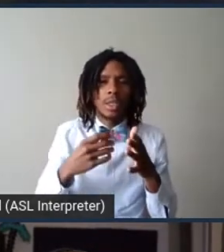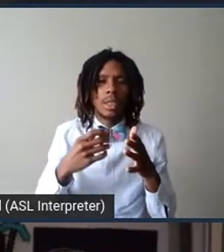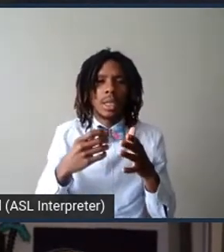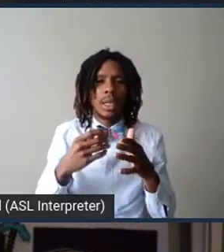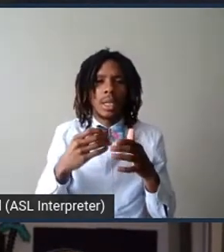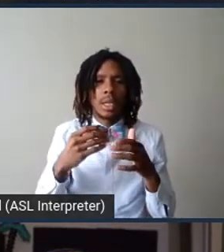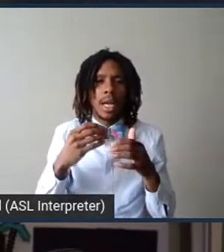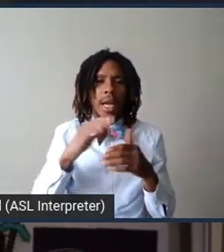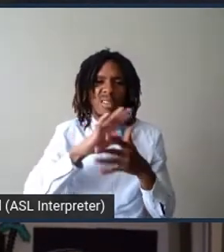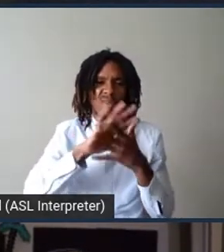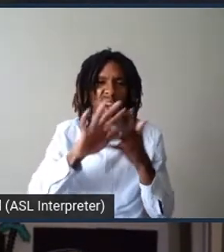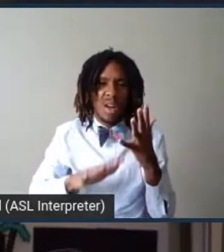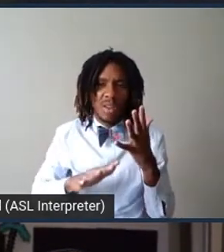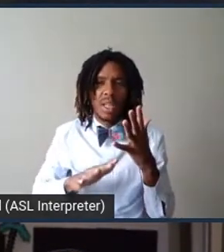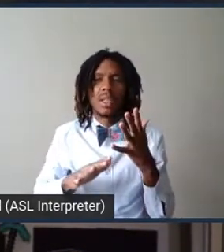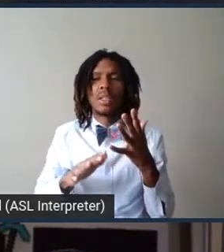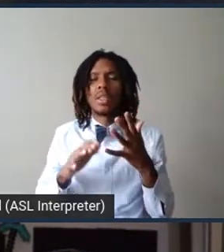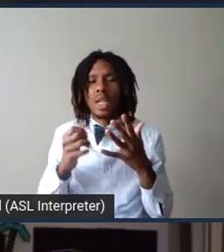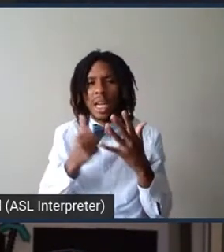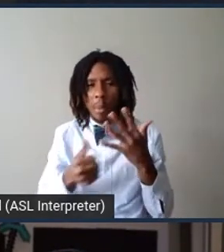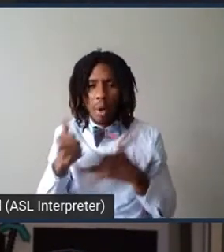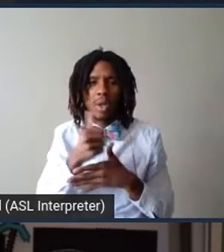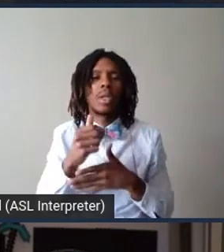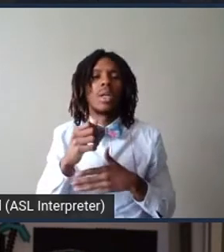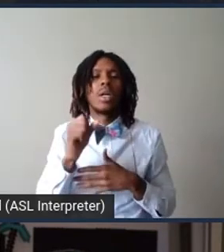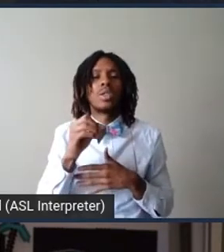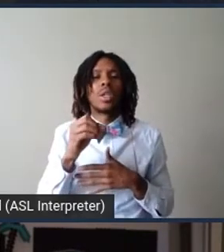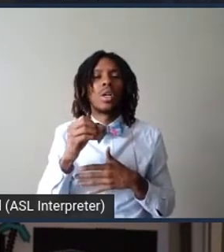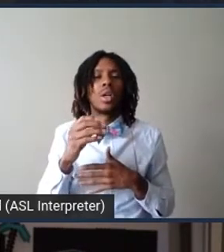stuff. So what's happening in